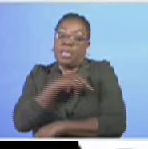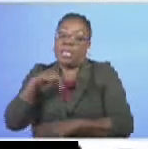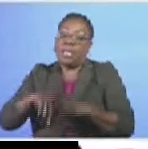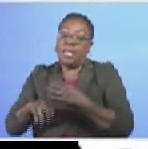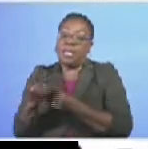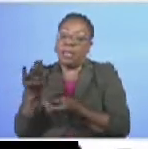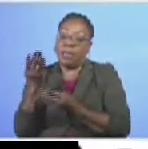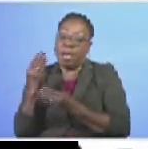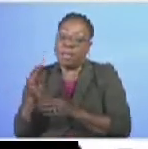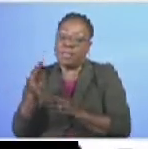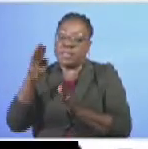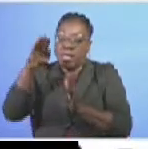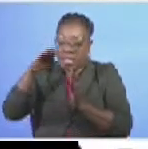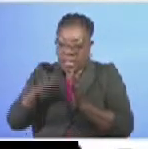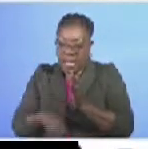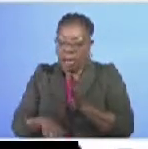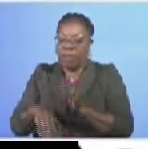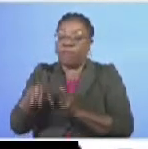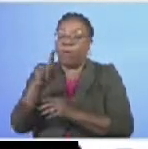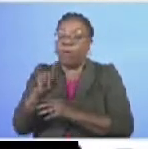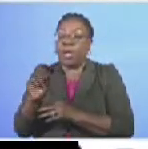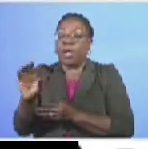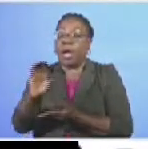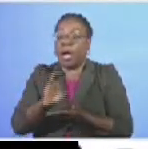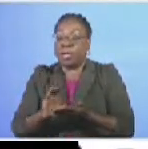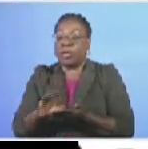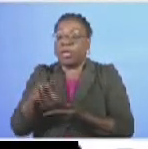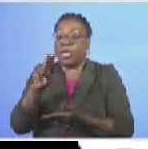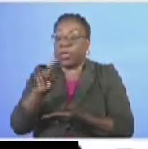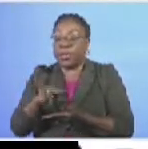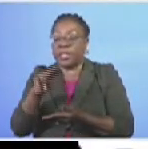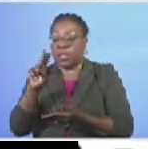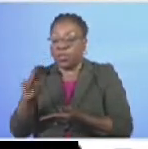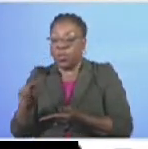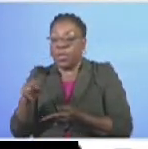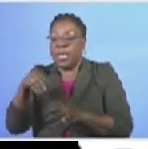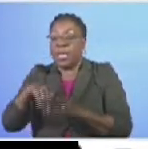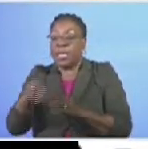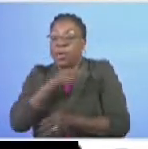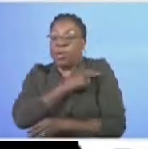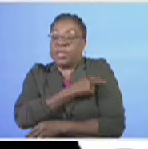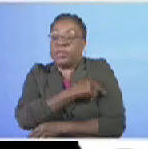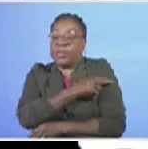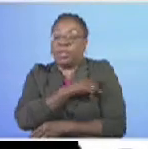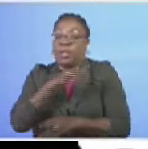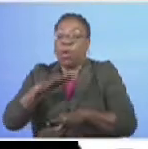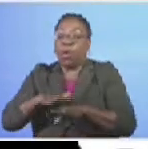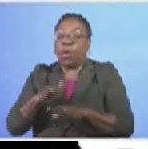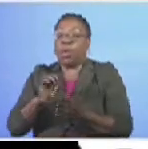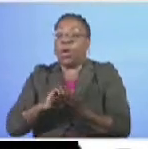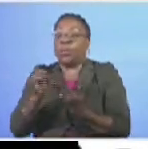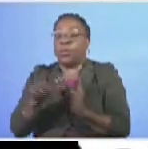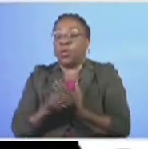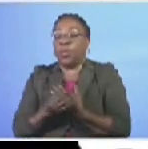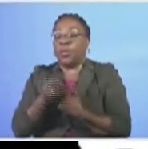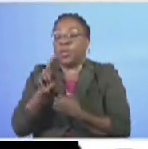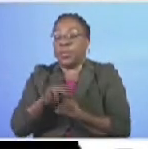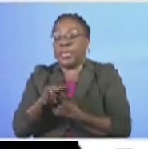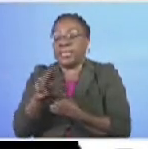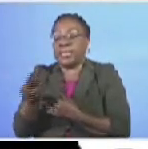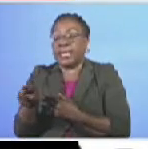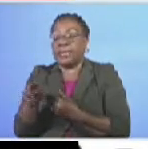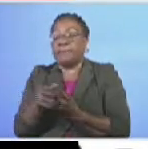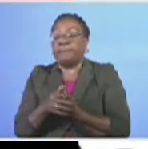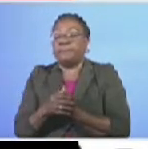archipelago, down from the high of 122 hospitalized persons on October the